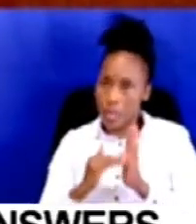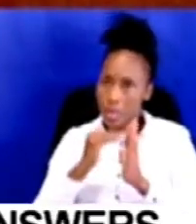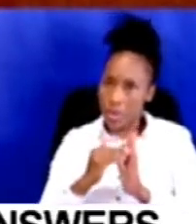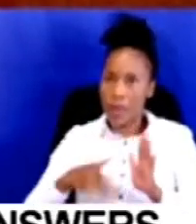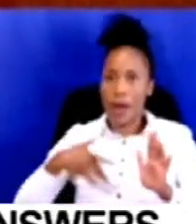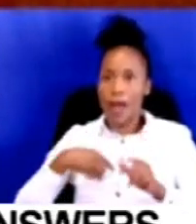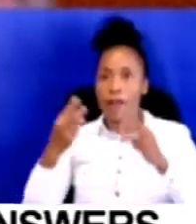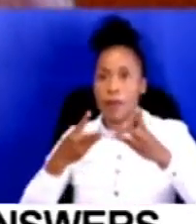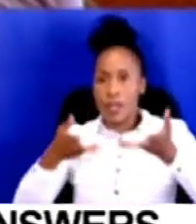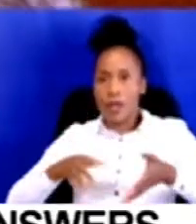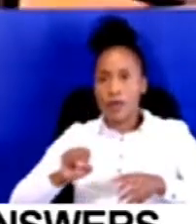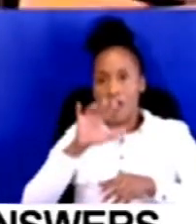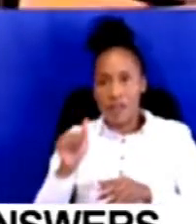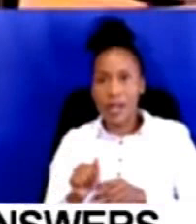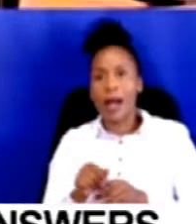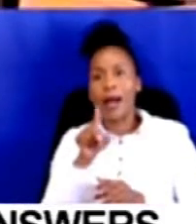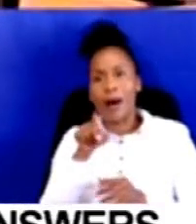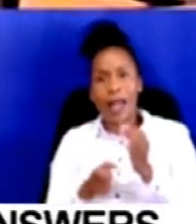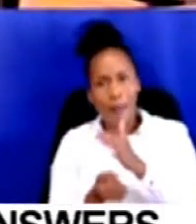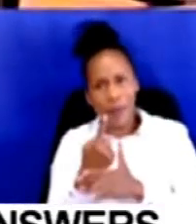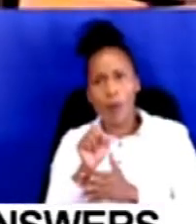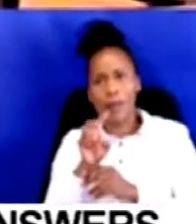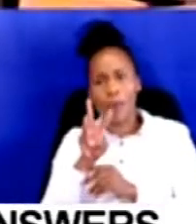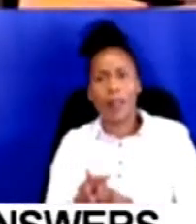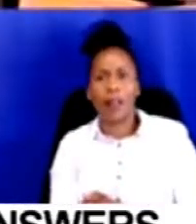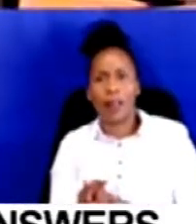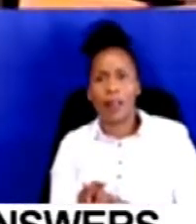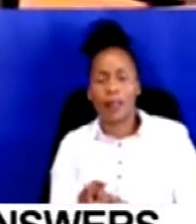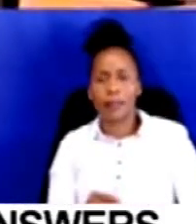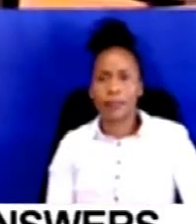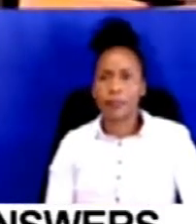office? Honourable Deputy President, over to you.